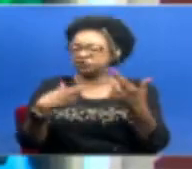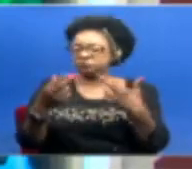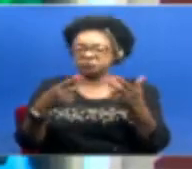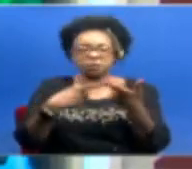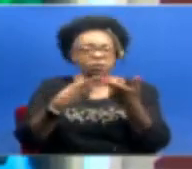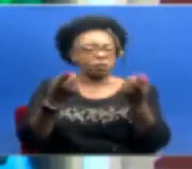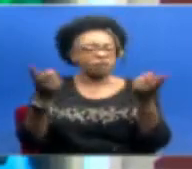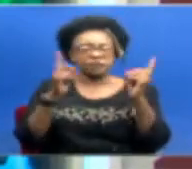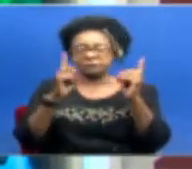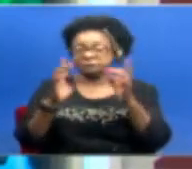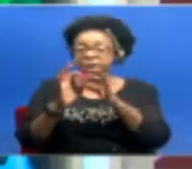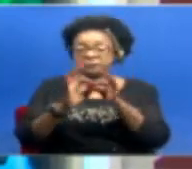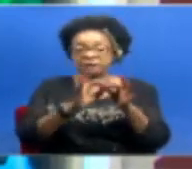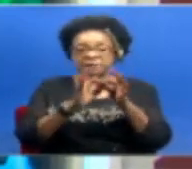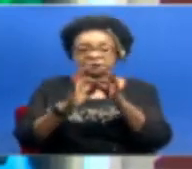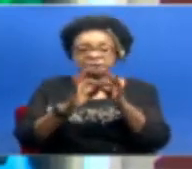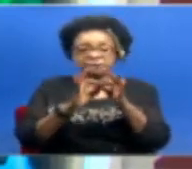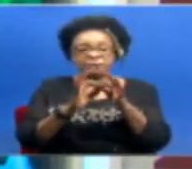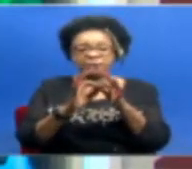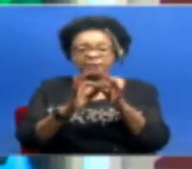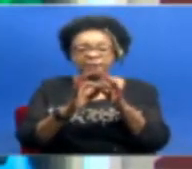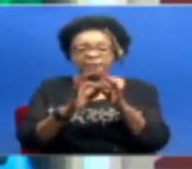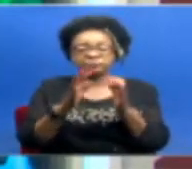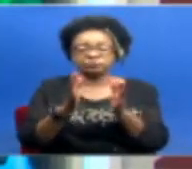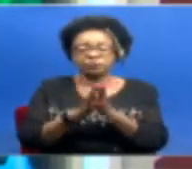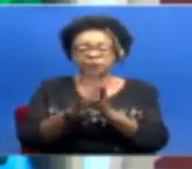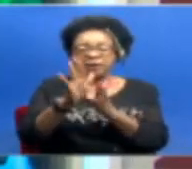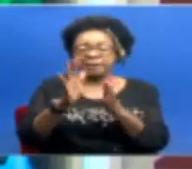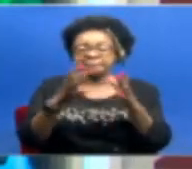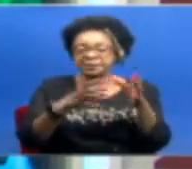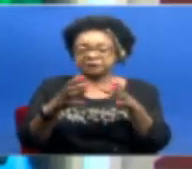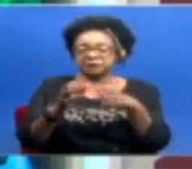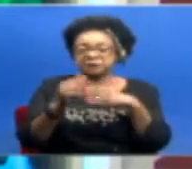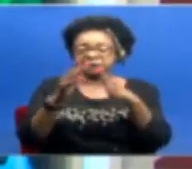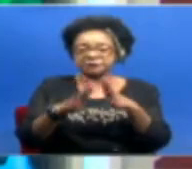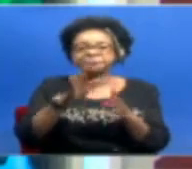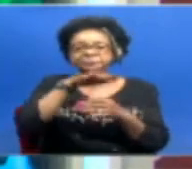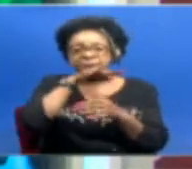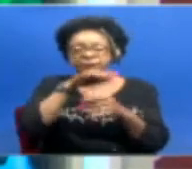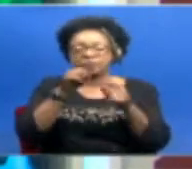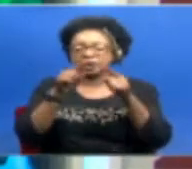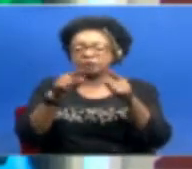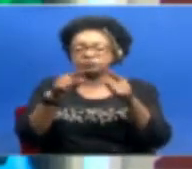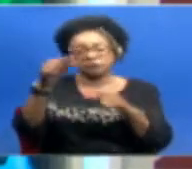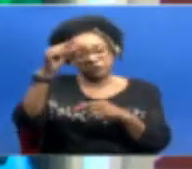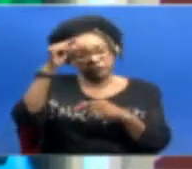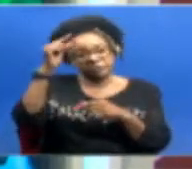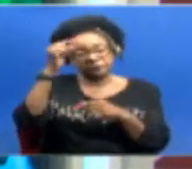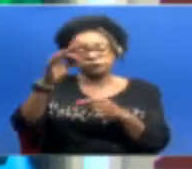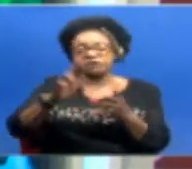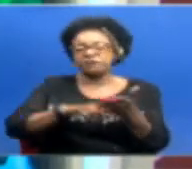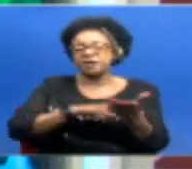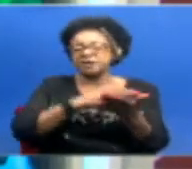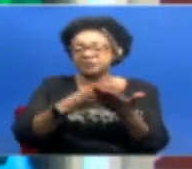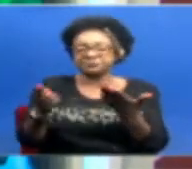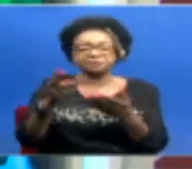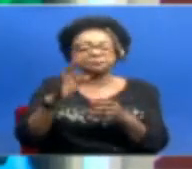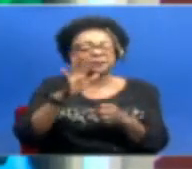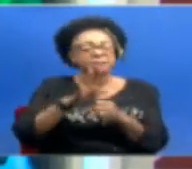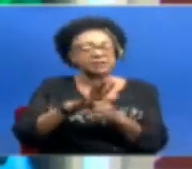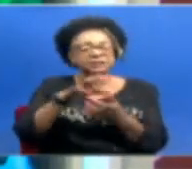Azimio la Umoja, through their party leader Raila Odinga, have accused the government of failing in many